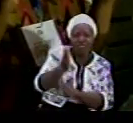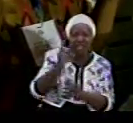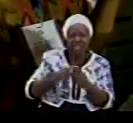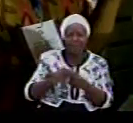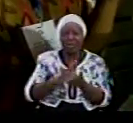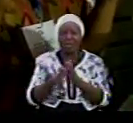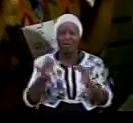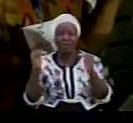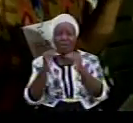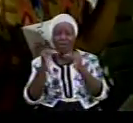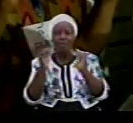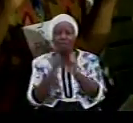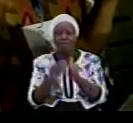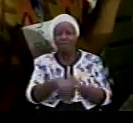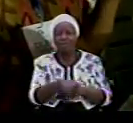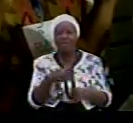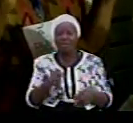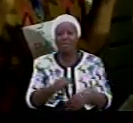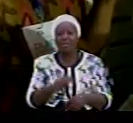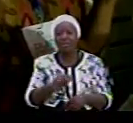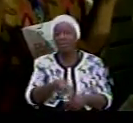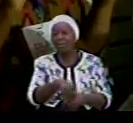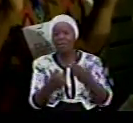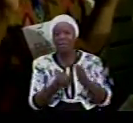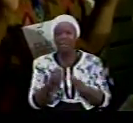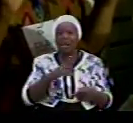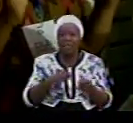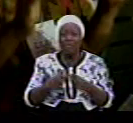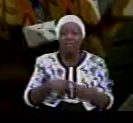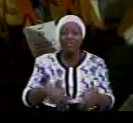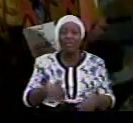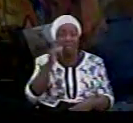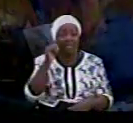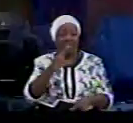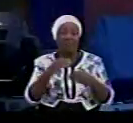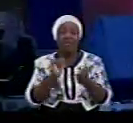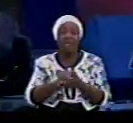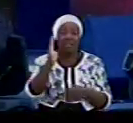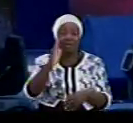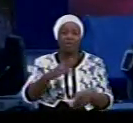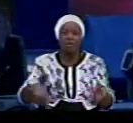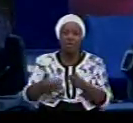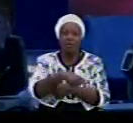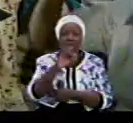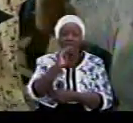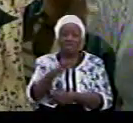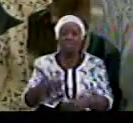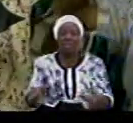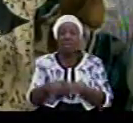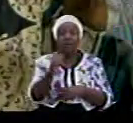And they gave testimony yesterday. Today is the day of your testimony.